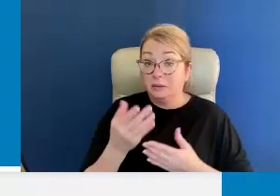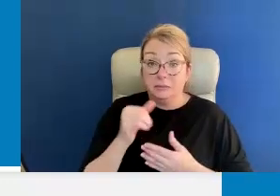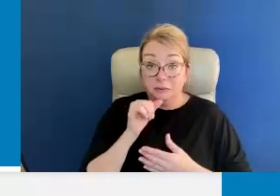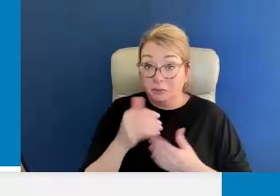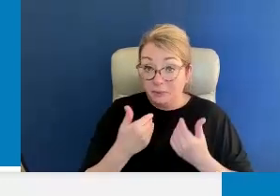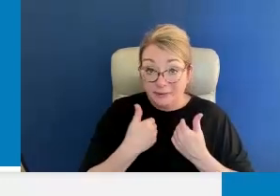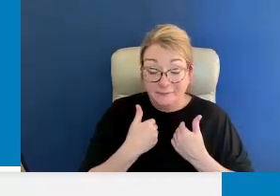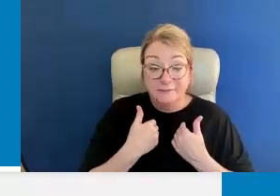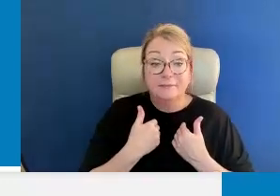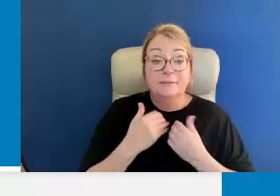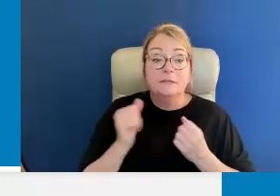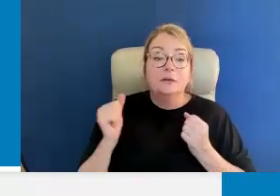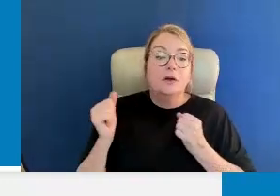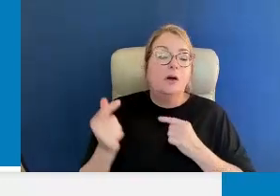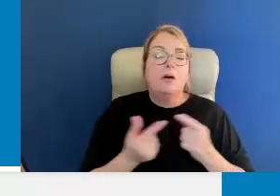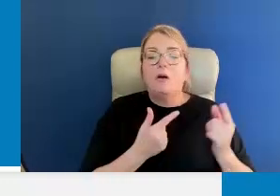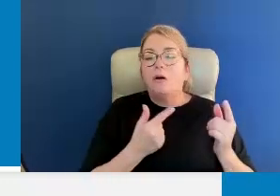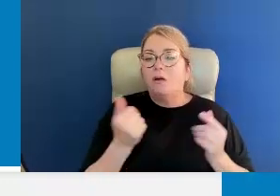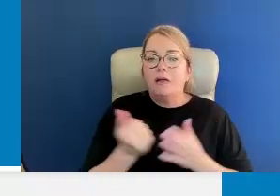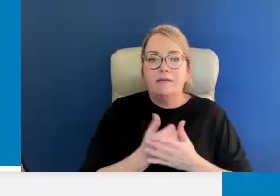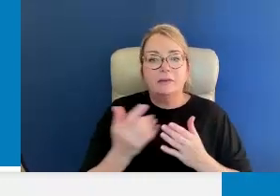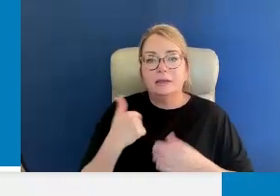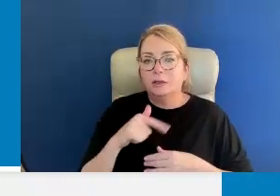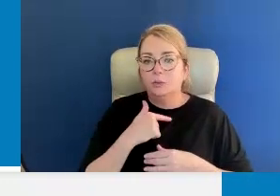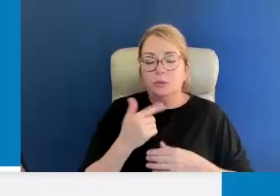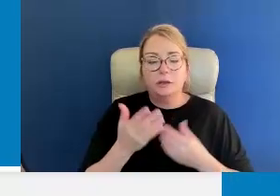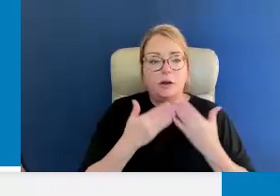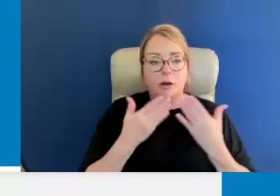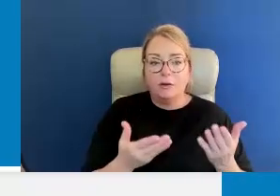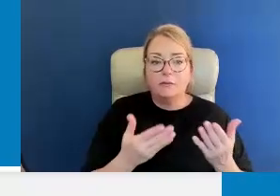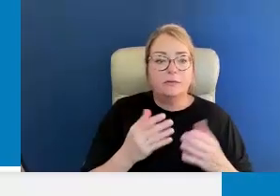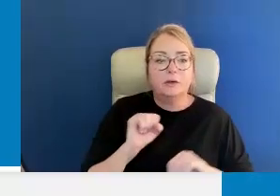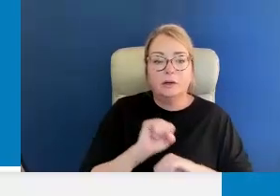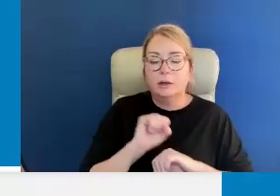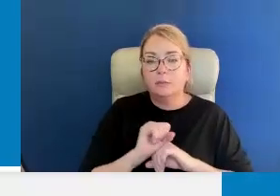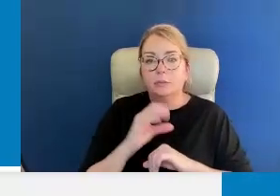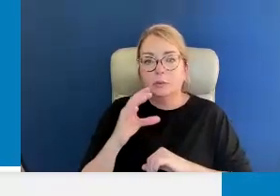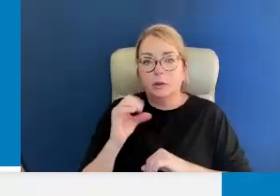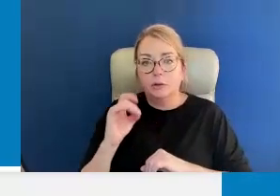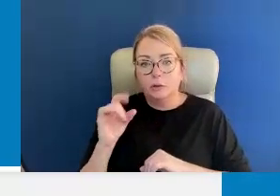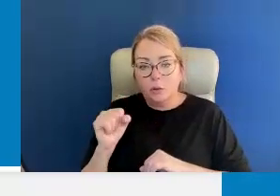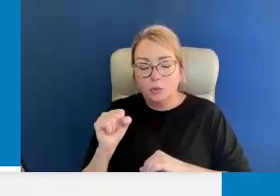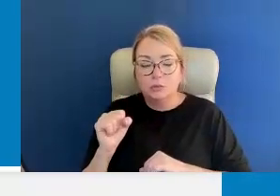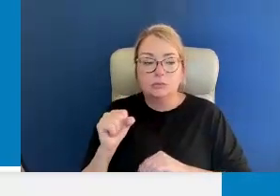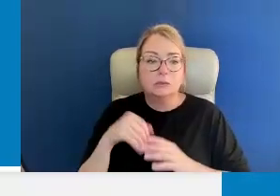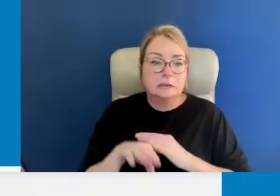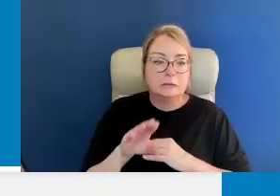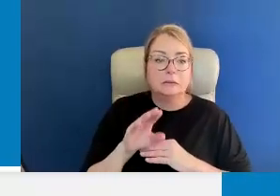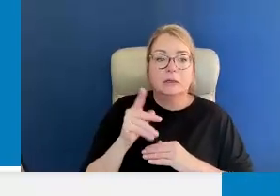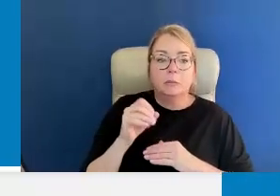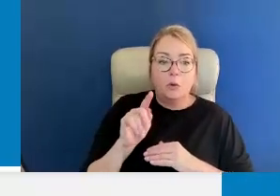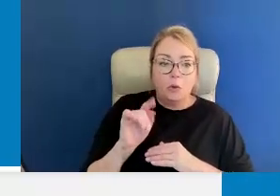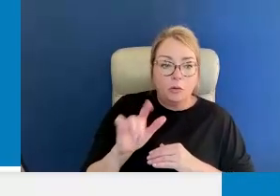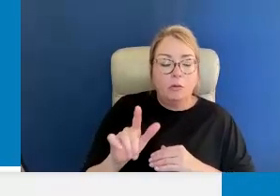It's all of the health plans that we offer, all of the employer codes that you might need to get into the employer portals. It's all there. One